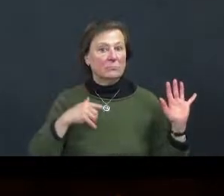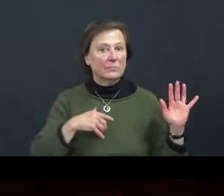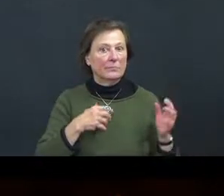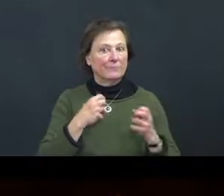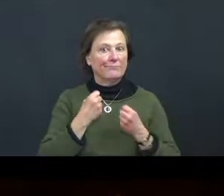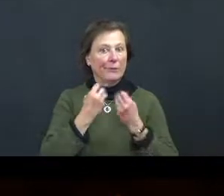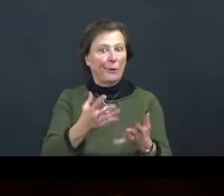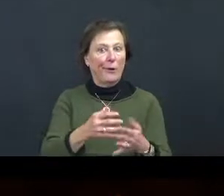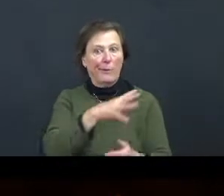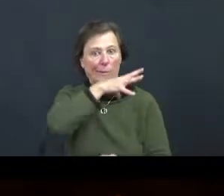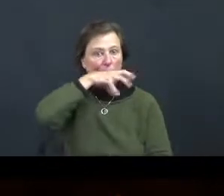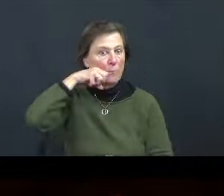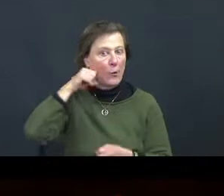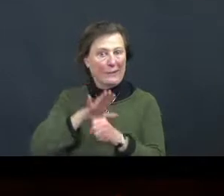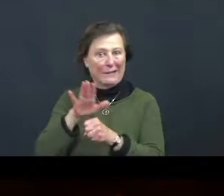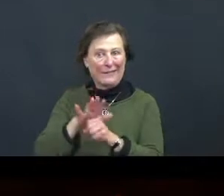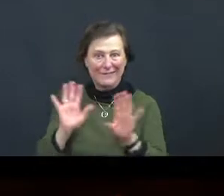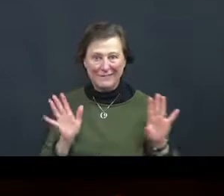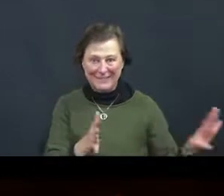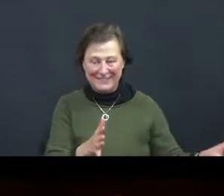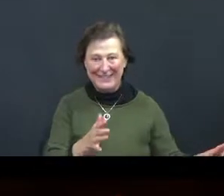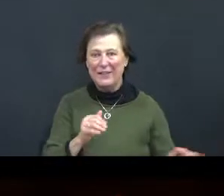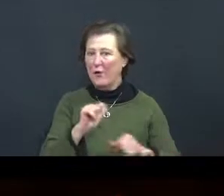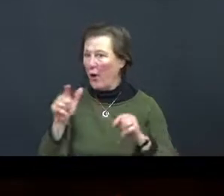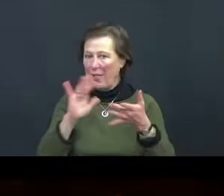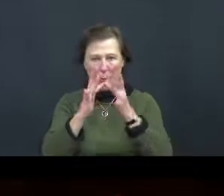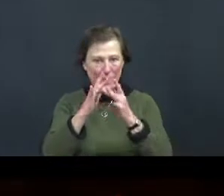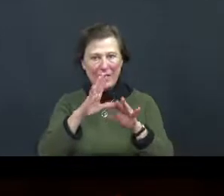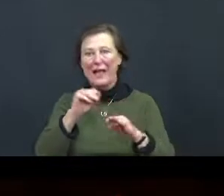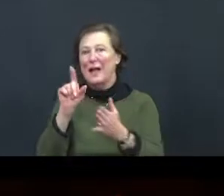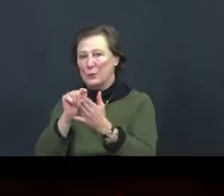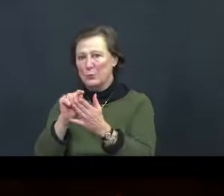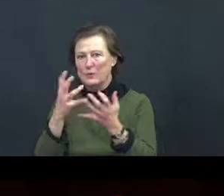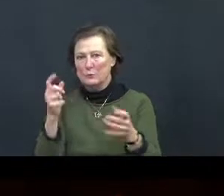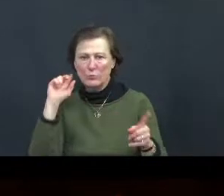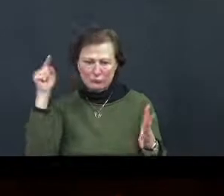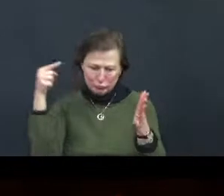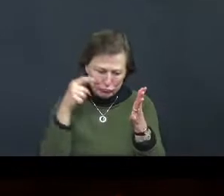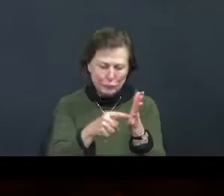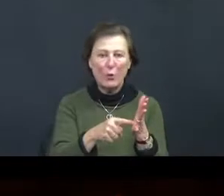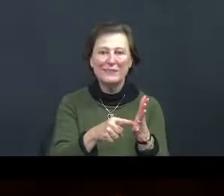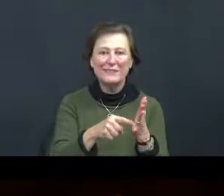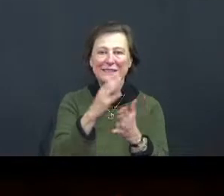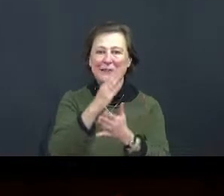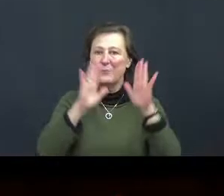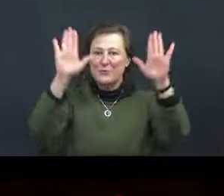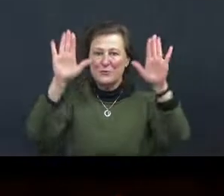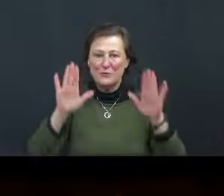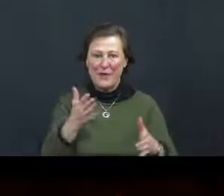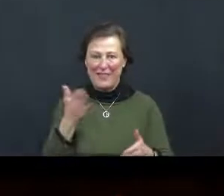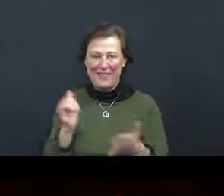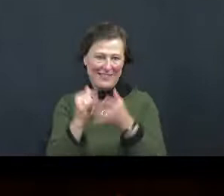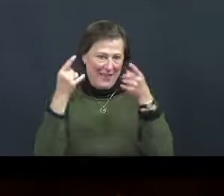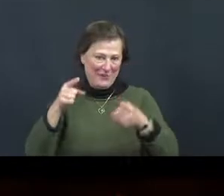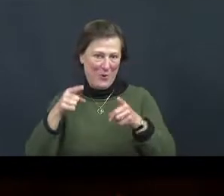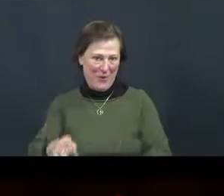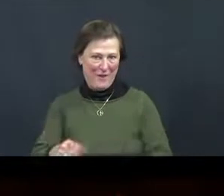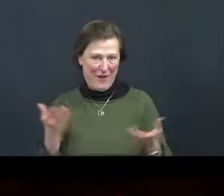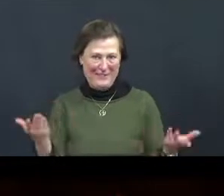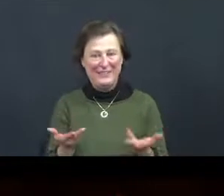enough announcements. They're all on our website, and they're all in the newsletter. Just wanted to draw your attention to some of the great things that are going on around